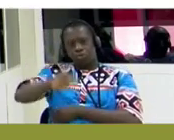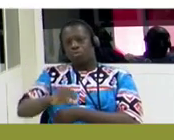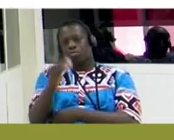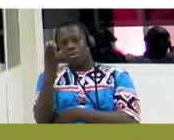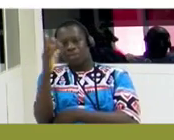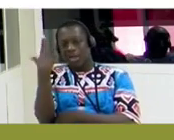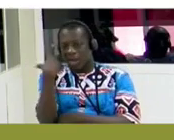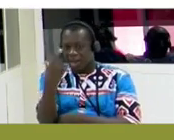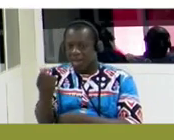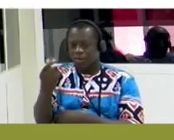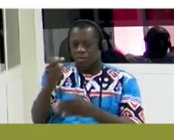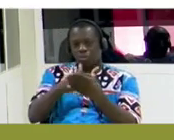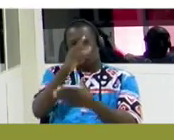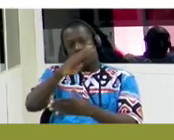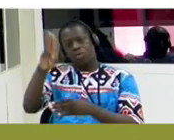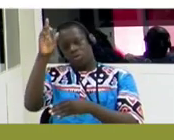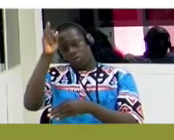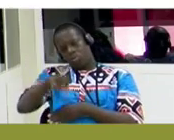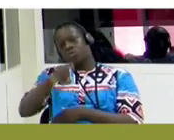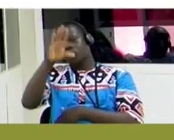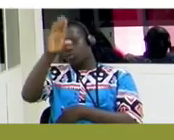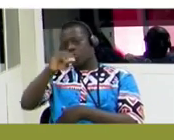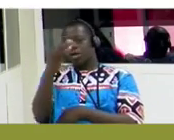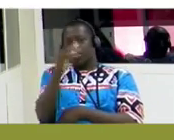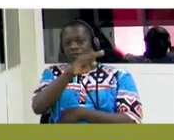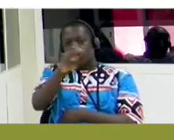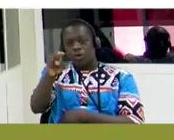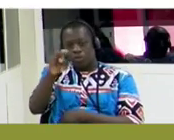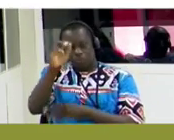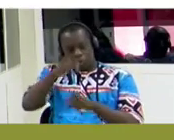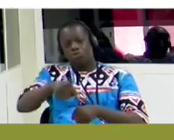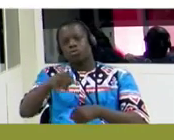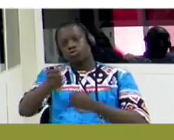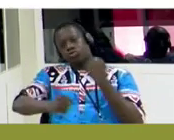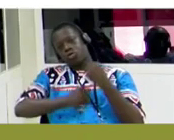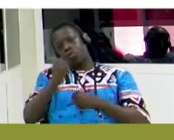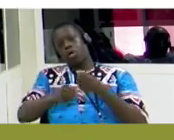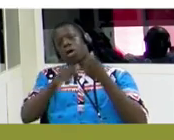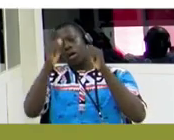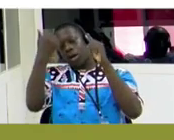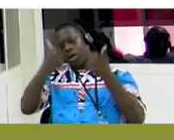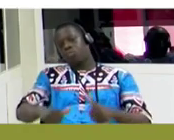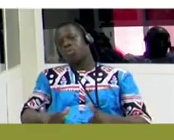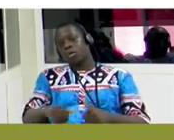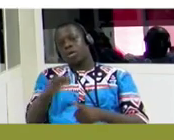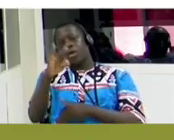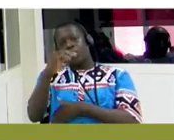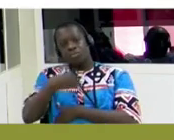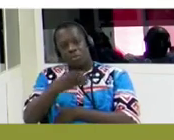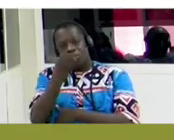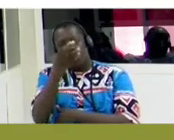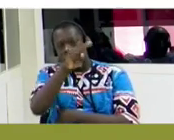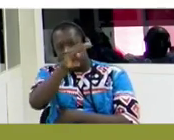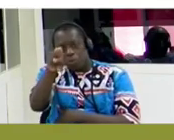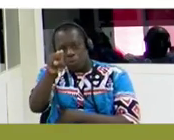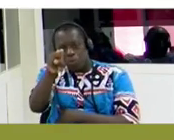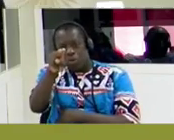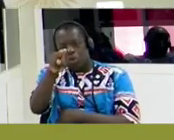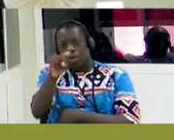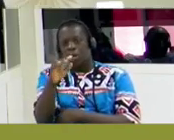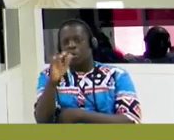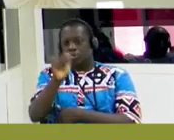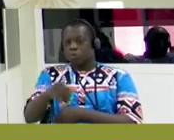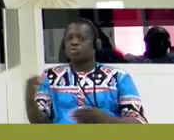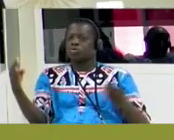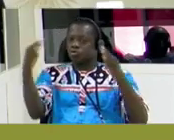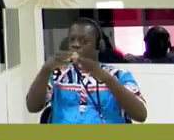to do it. If not, the consequences will come ahead. So if I said no, may I join there